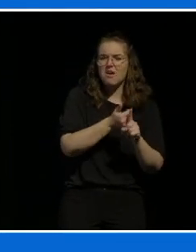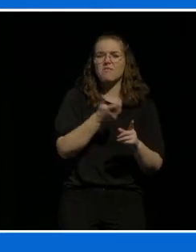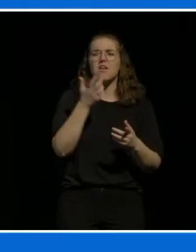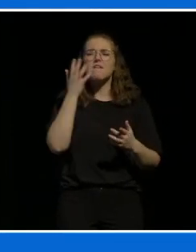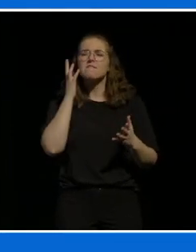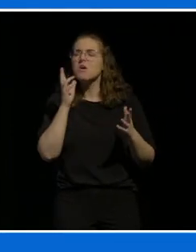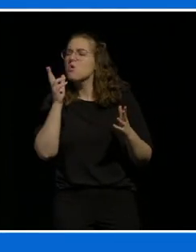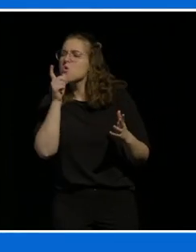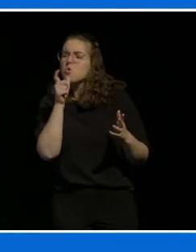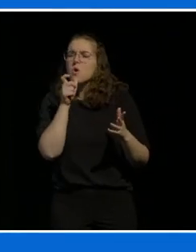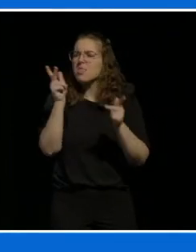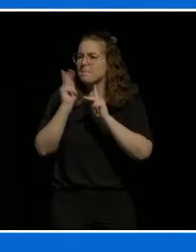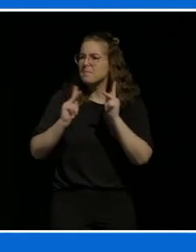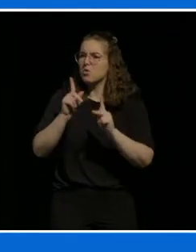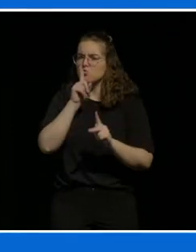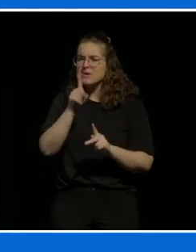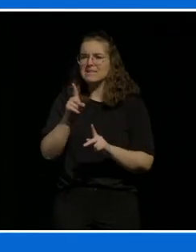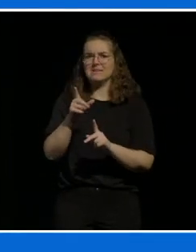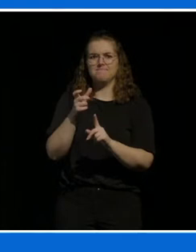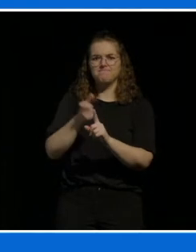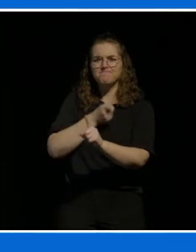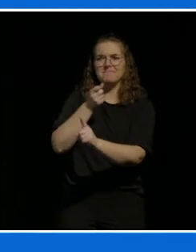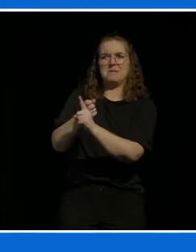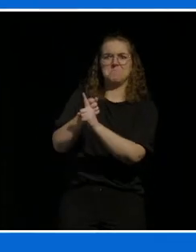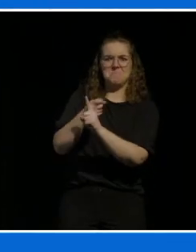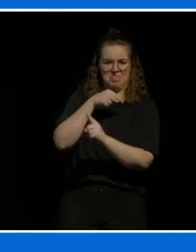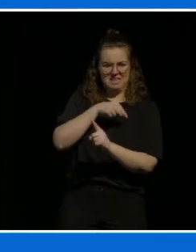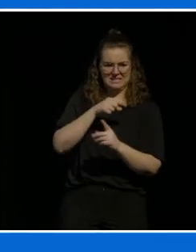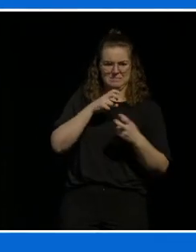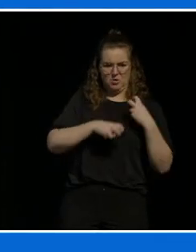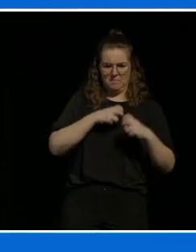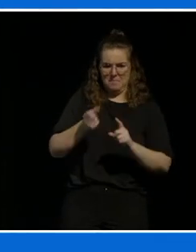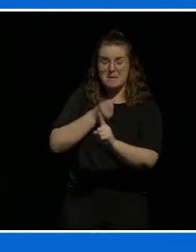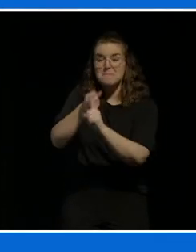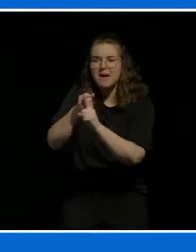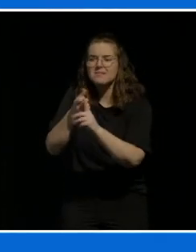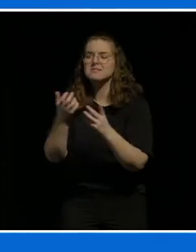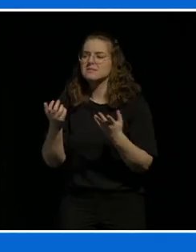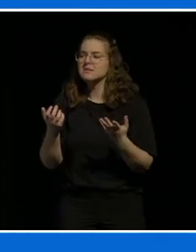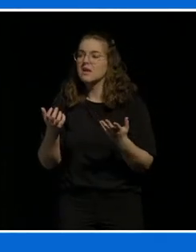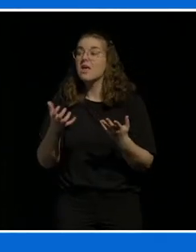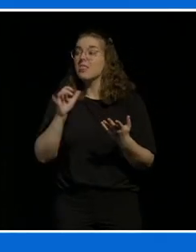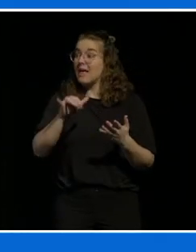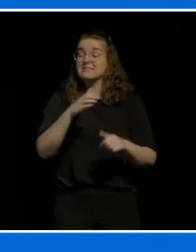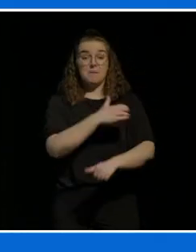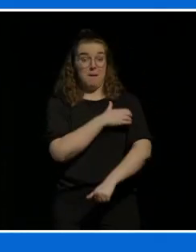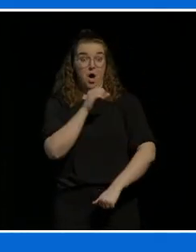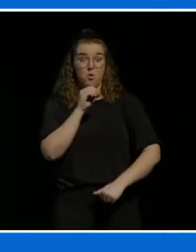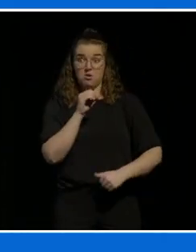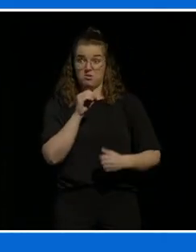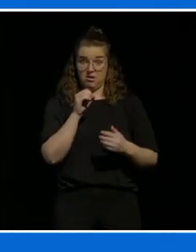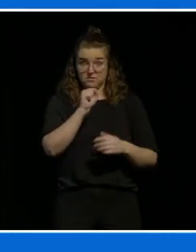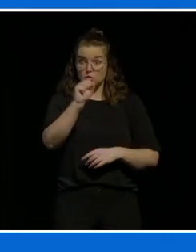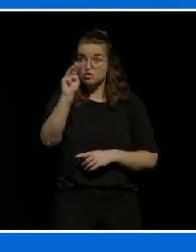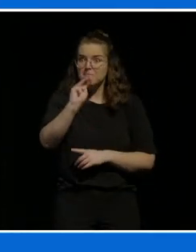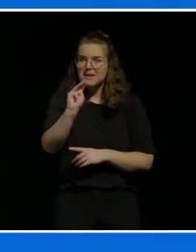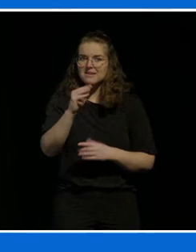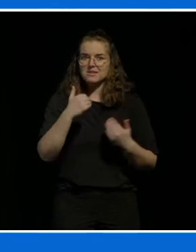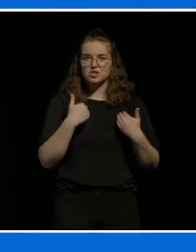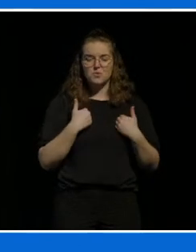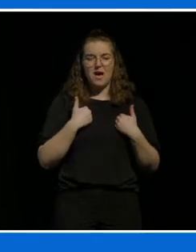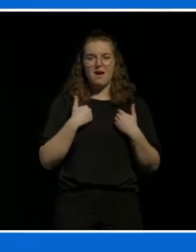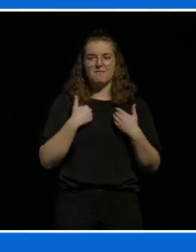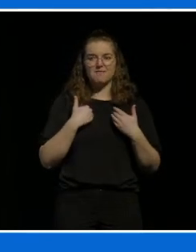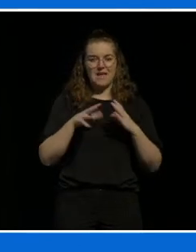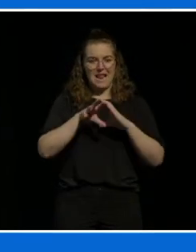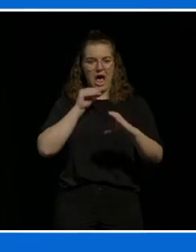put pressure on or create or talk about. And that's really the power of social media, I think, is being able to kind of have this like outside perspective of coming in and